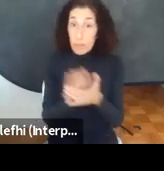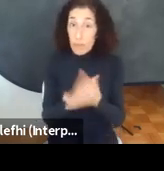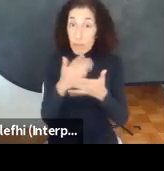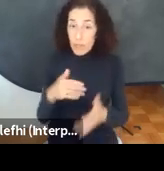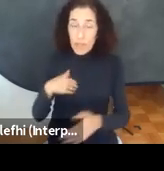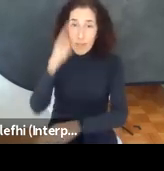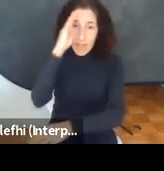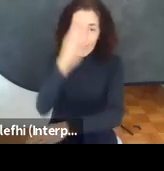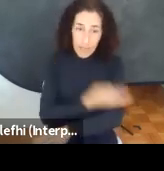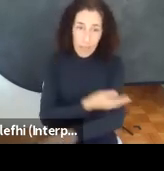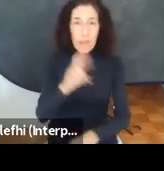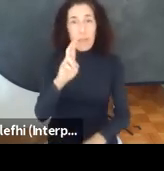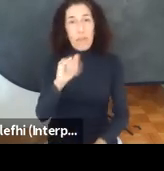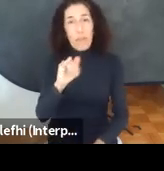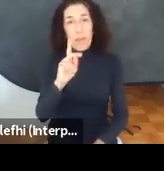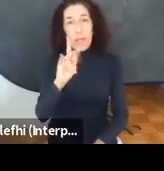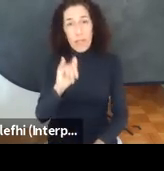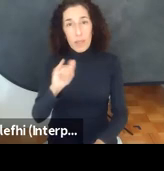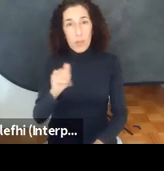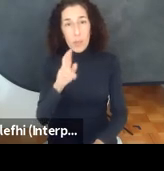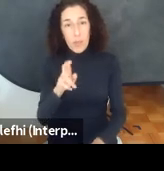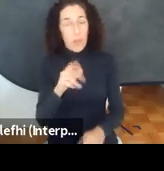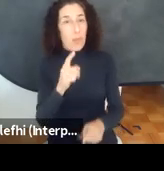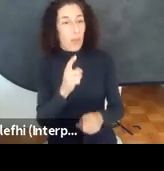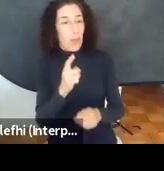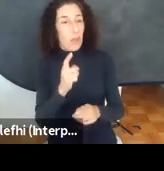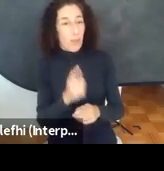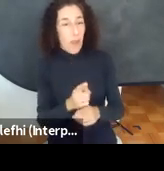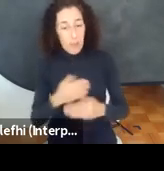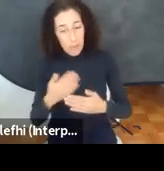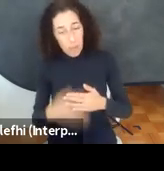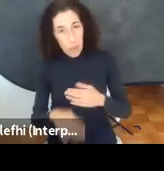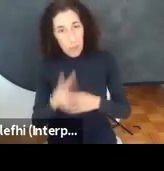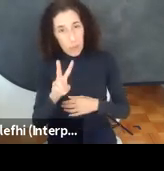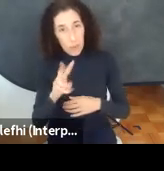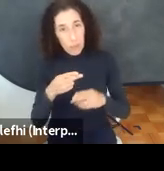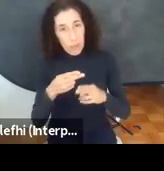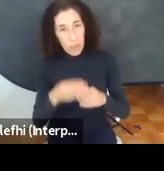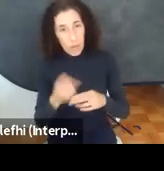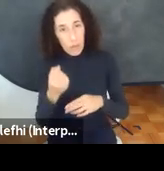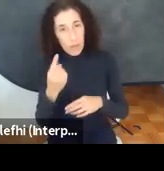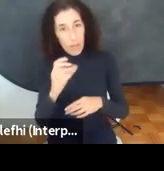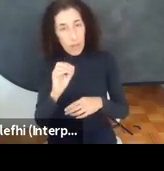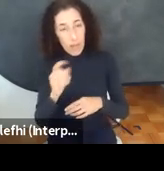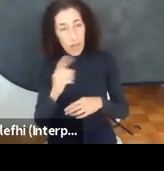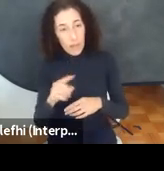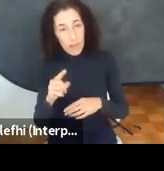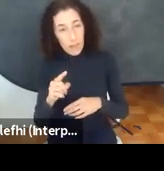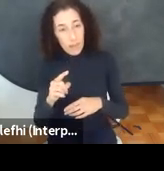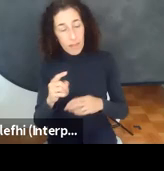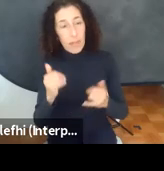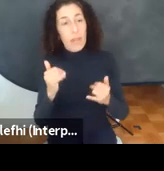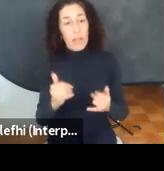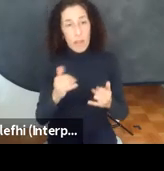Got a son. Mm-hmm. He was 2 pounds, 11 ounces. Now he got... some family. My